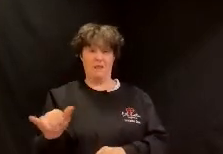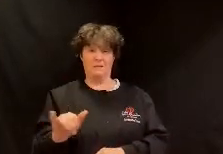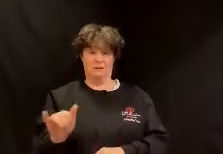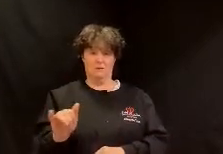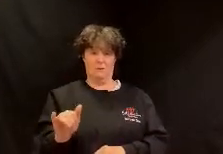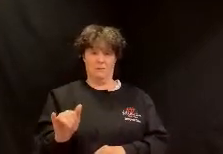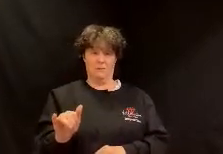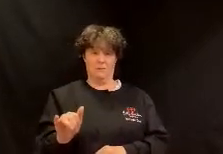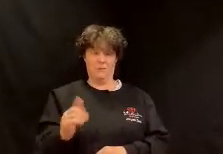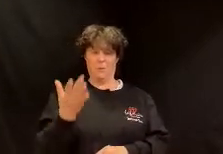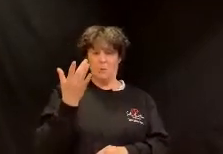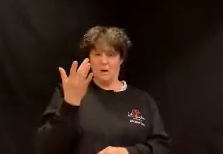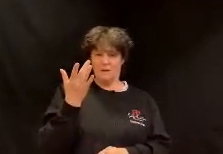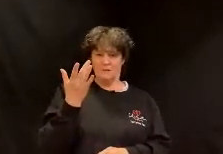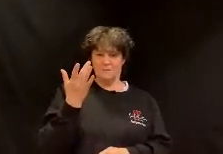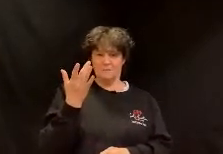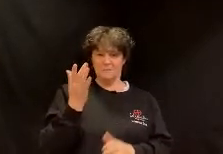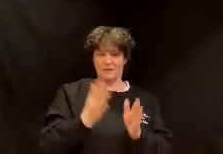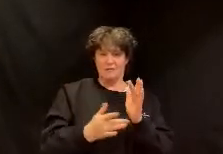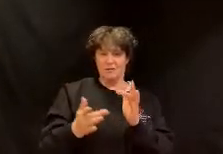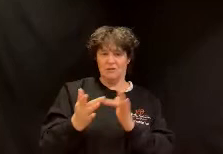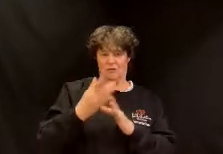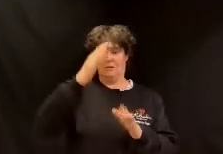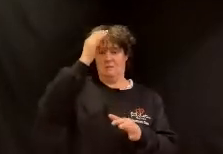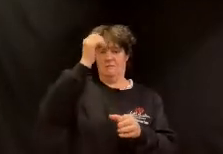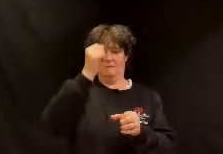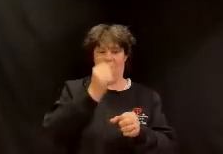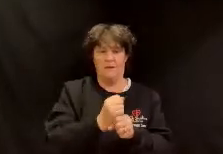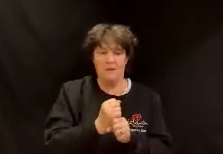Why? Because of Jesus' faith.